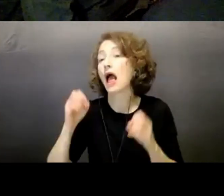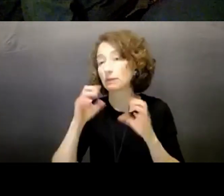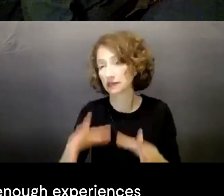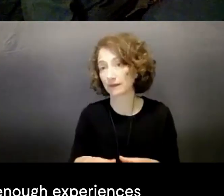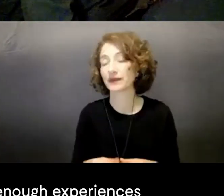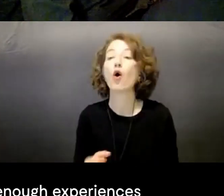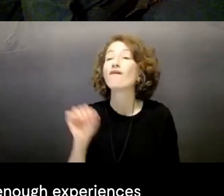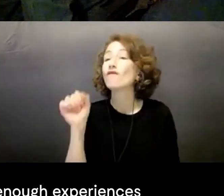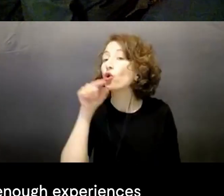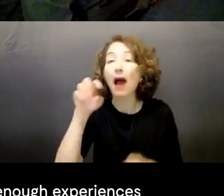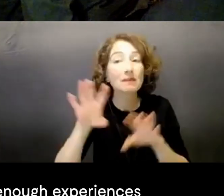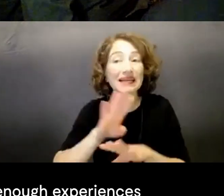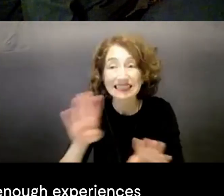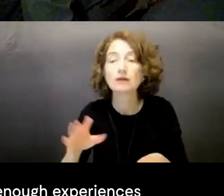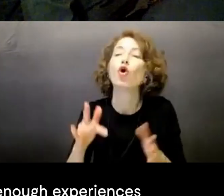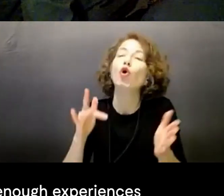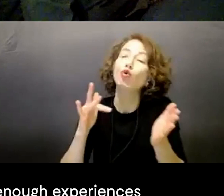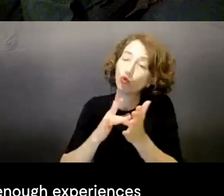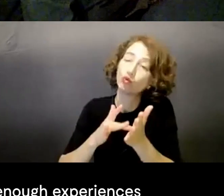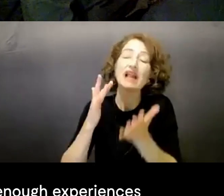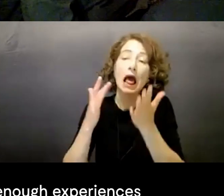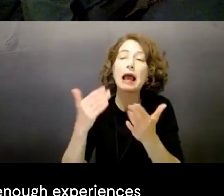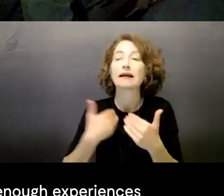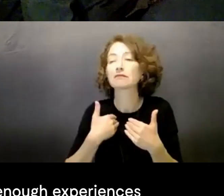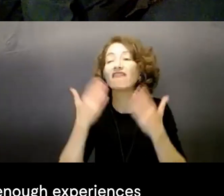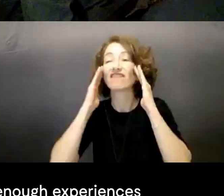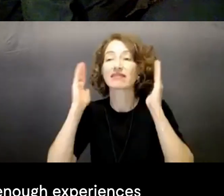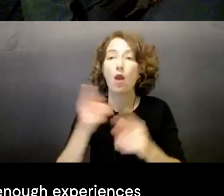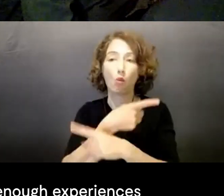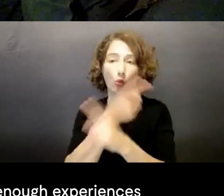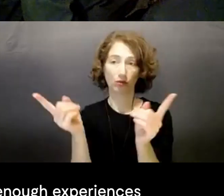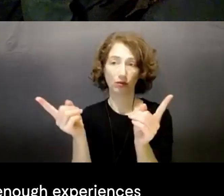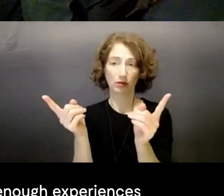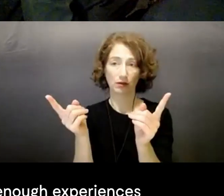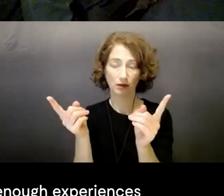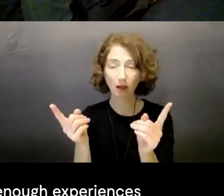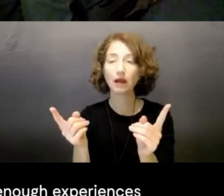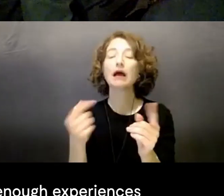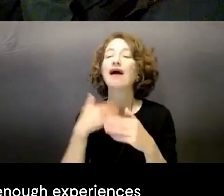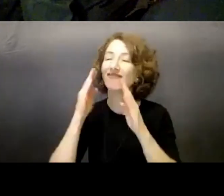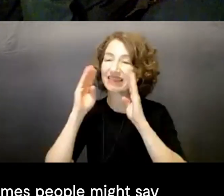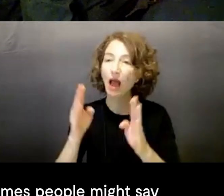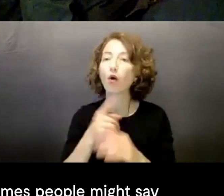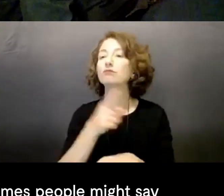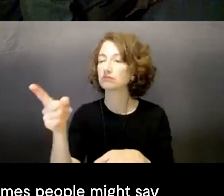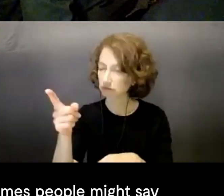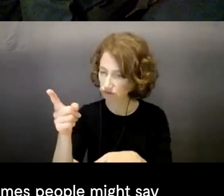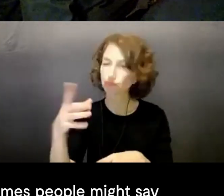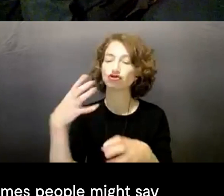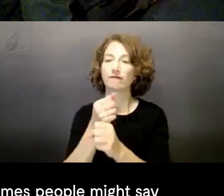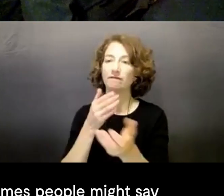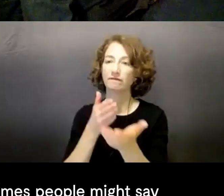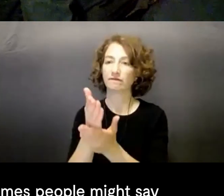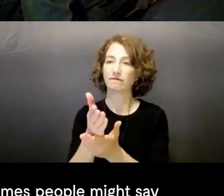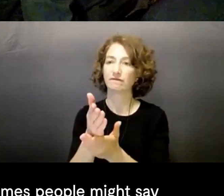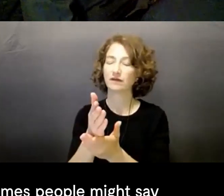of you, because I have had enough experiences with you to trust that you really mean it. Because I think